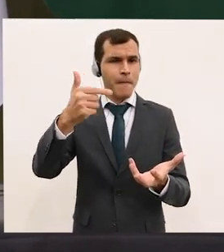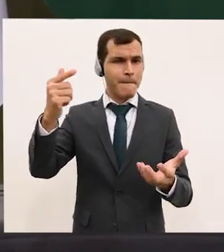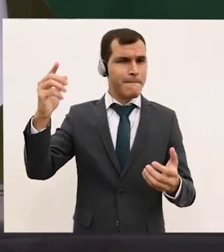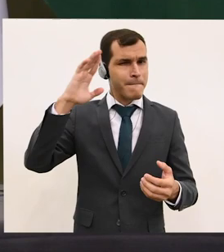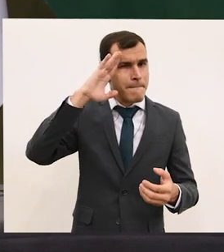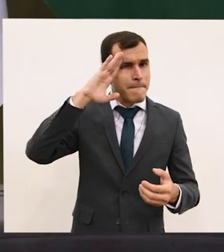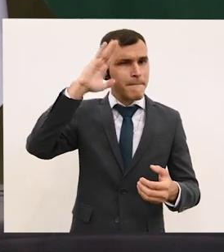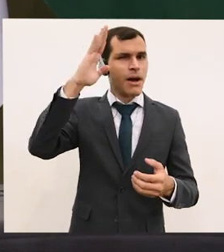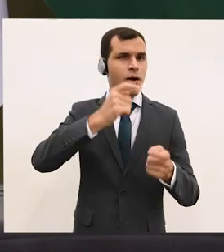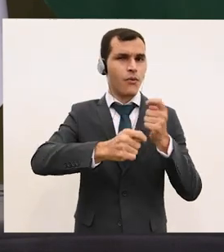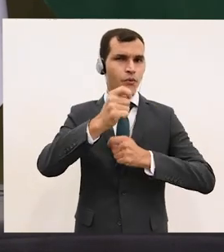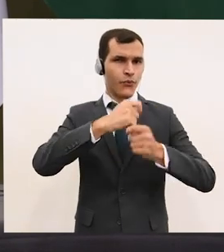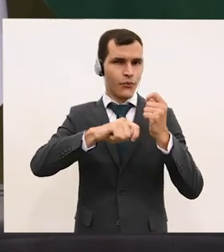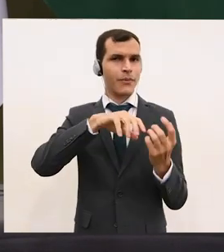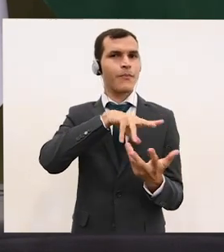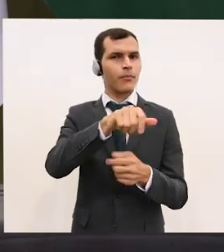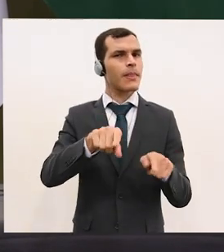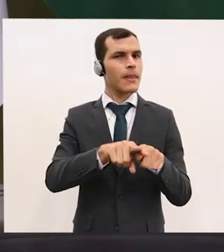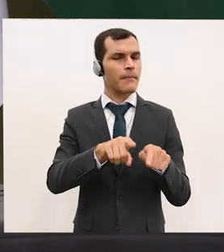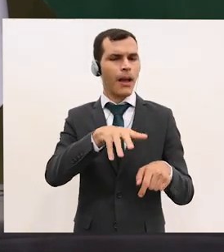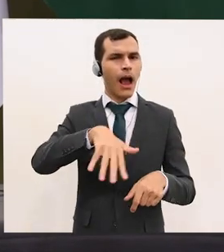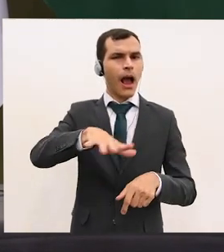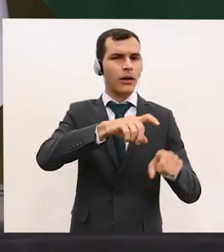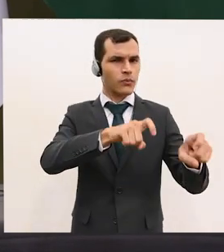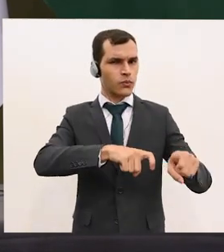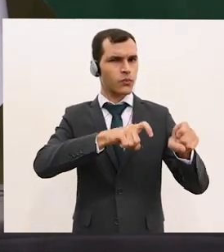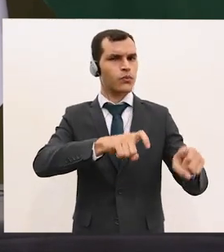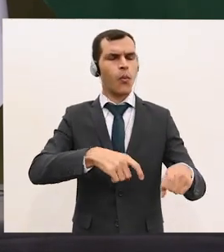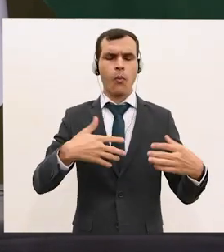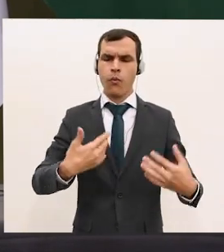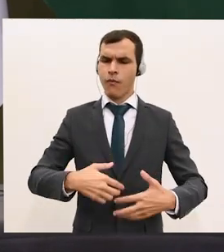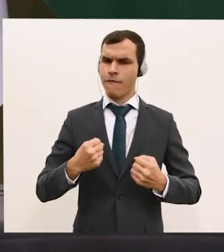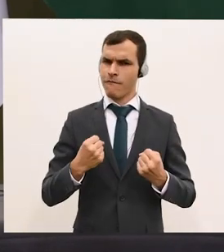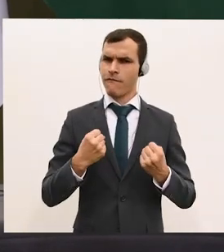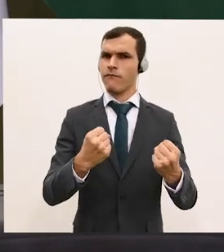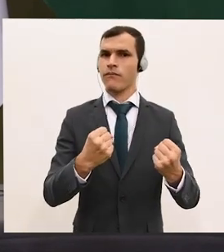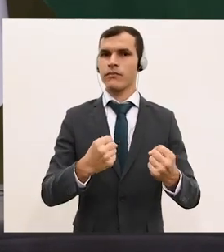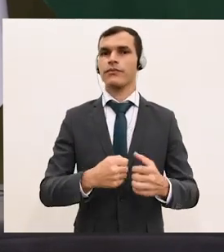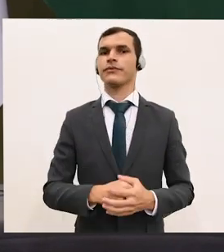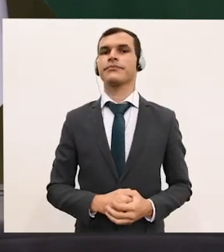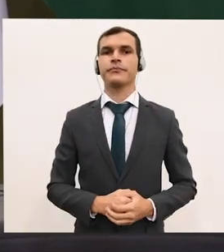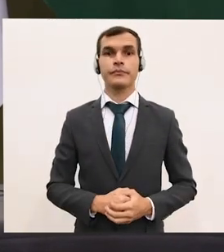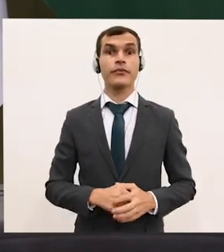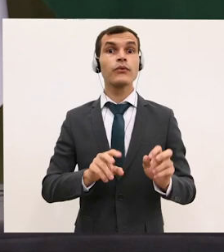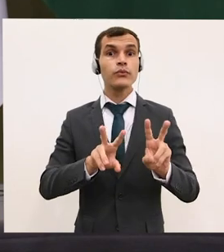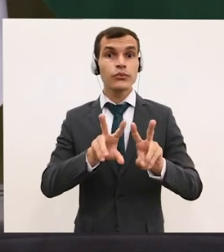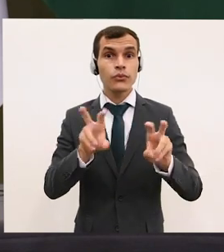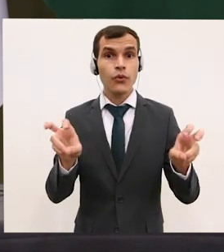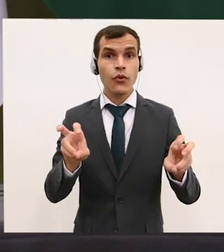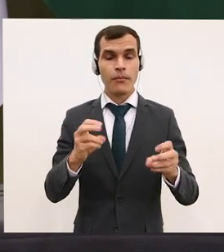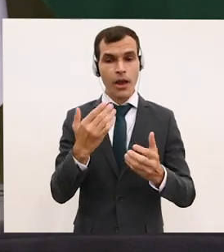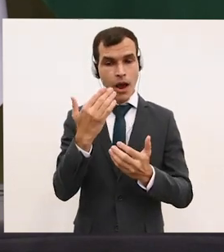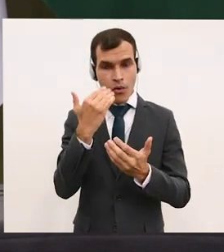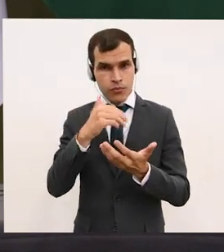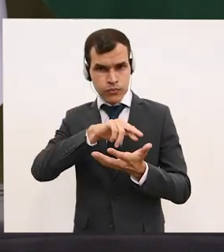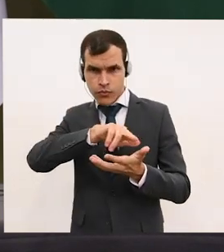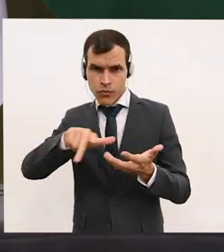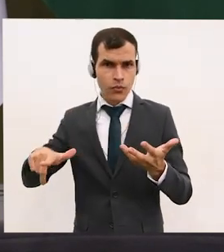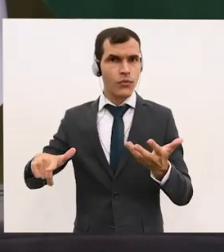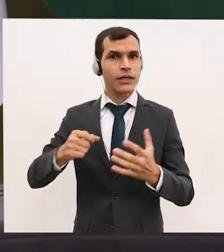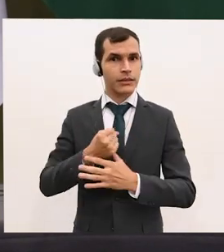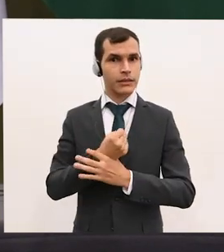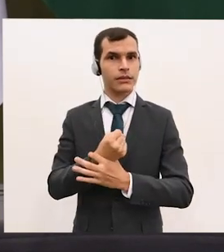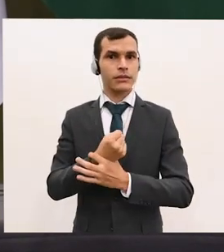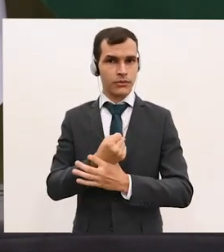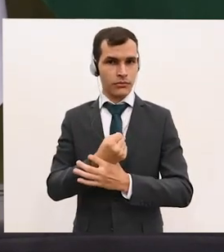stress, particularly on food security and food systems, this, it seemed to me, that a visit to try